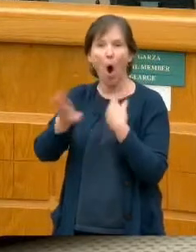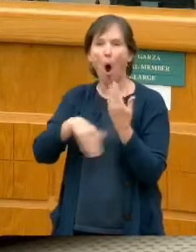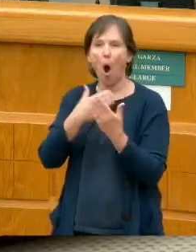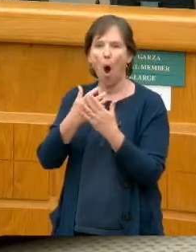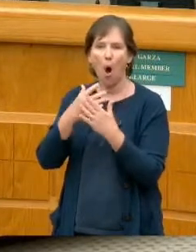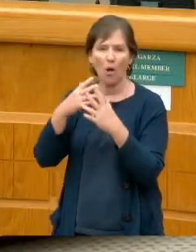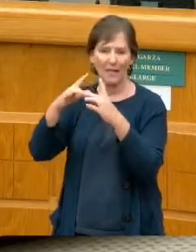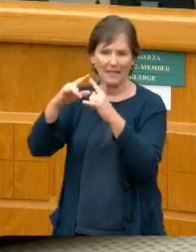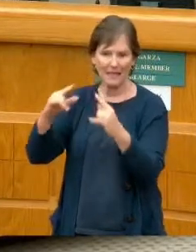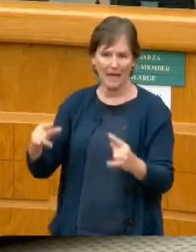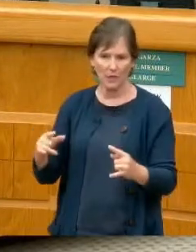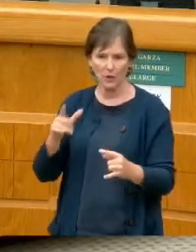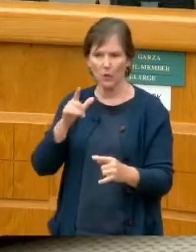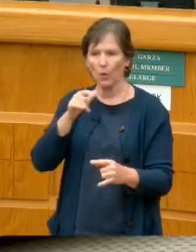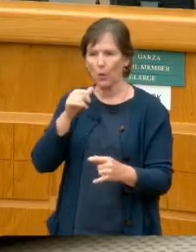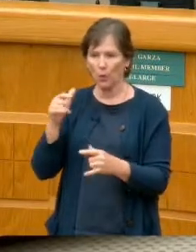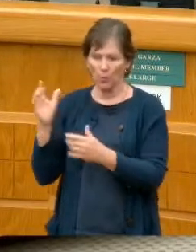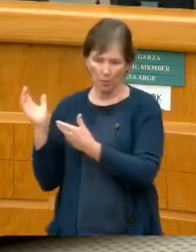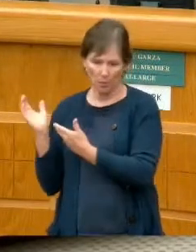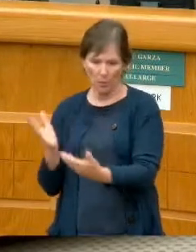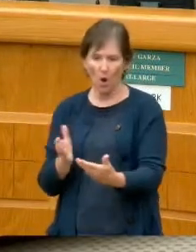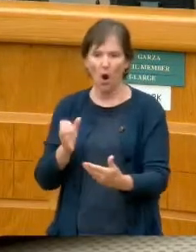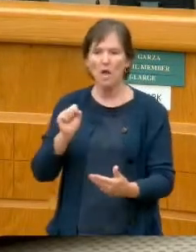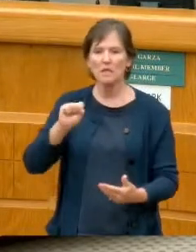assembly this morning at